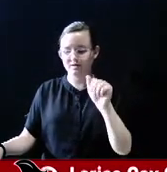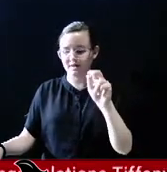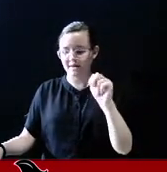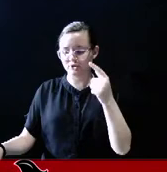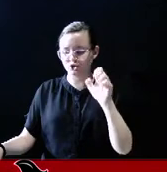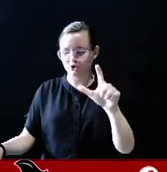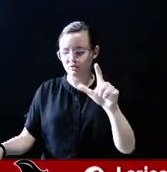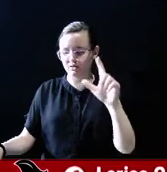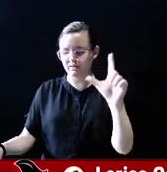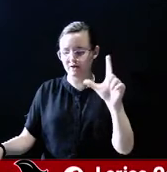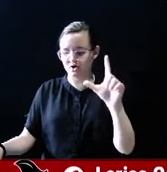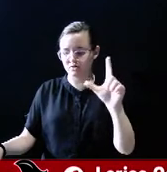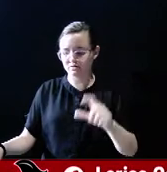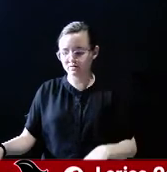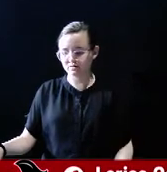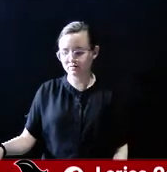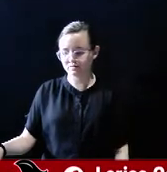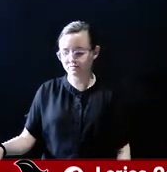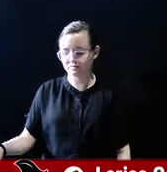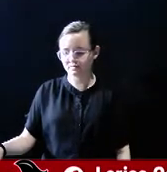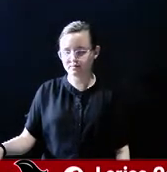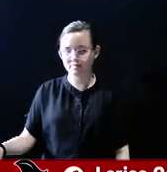Angel Rebecca Leon.